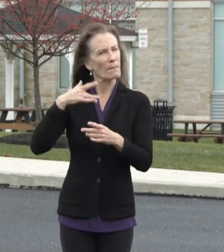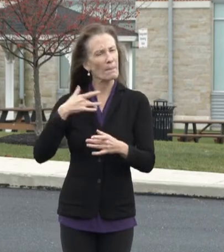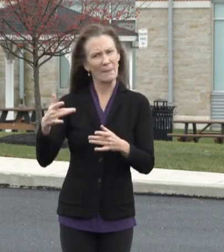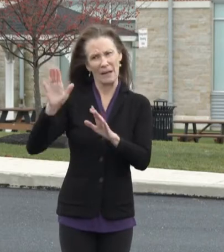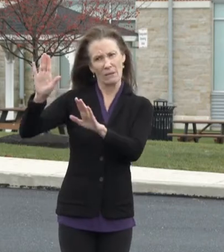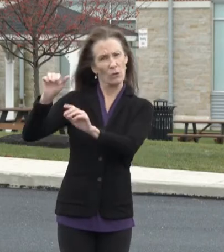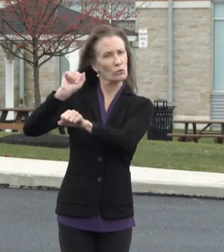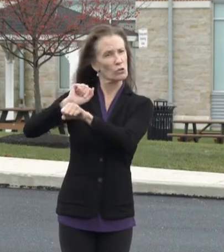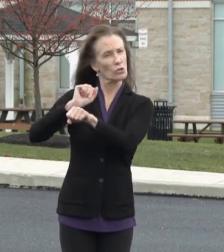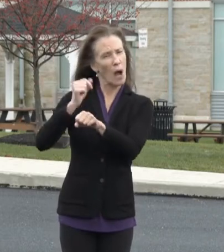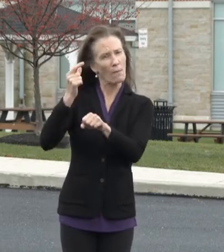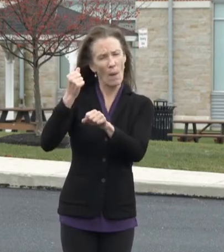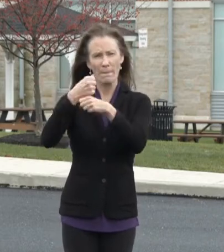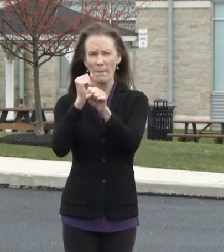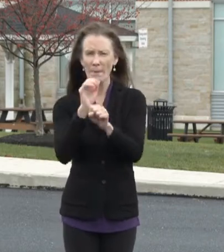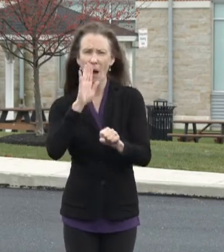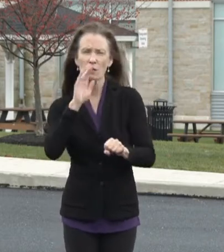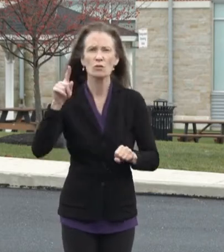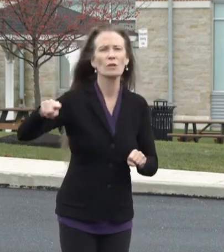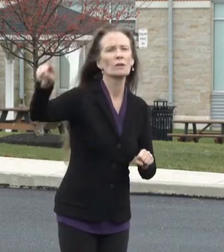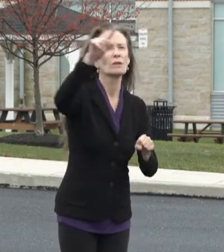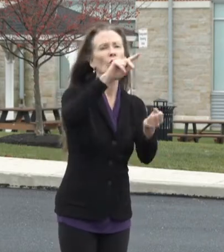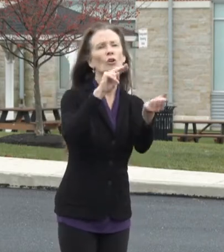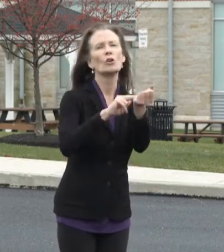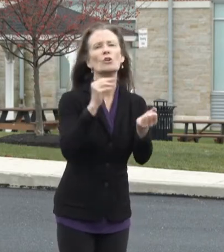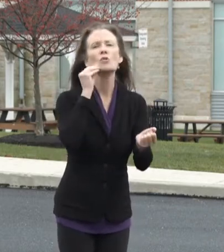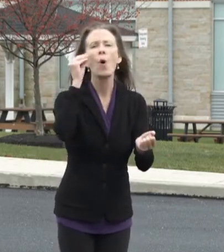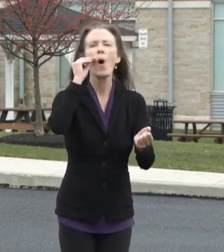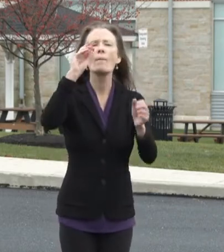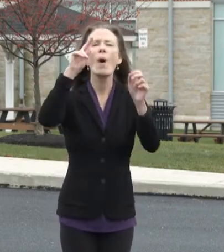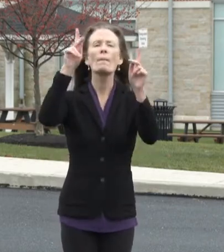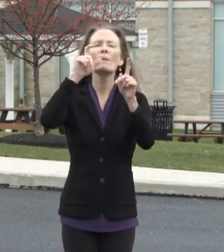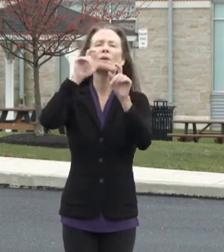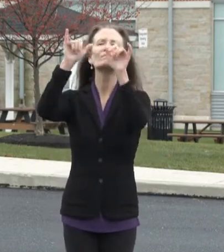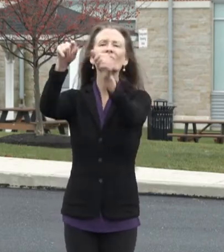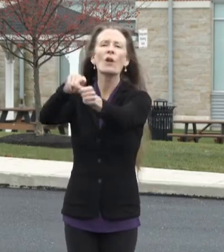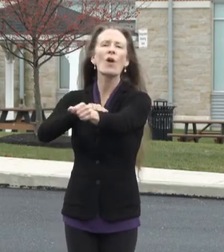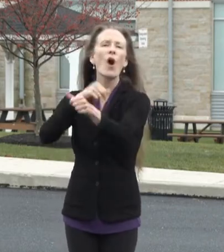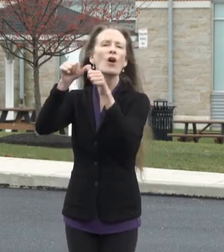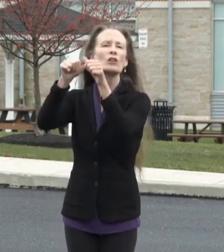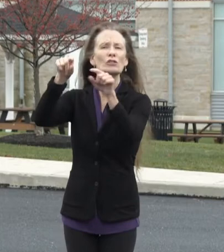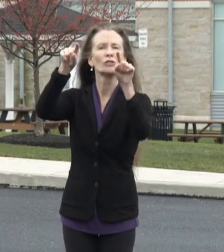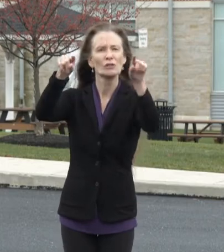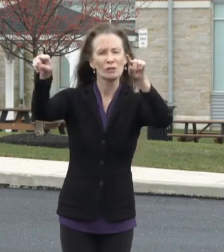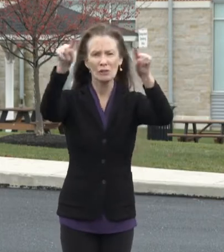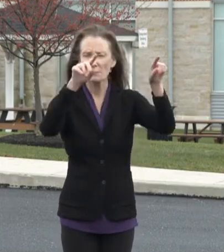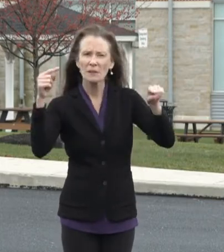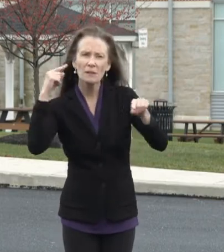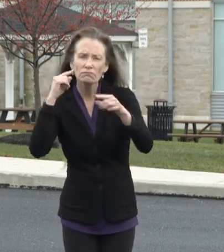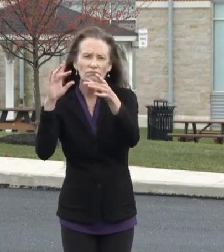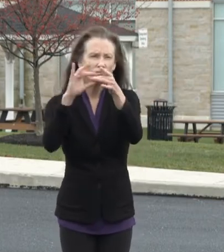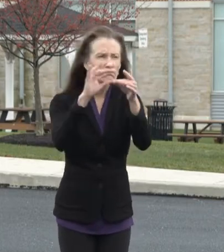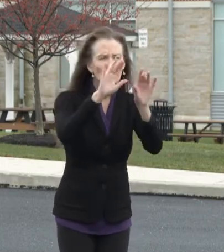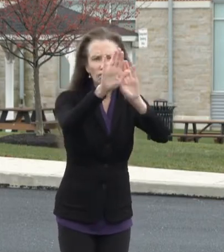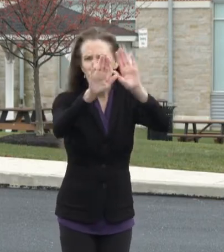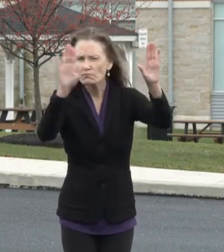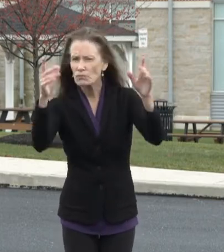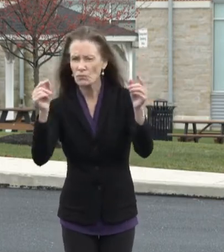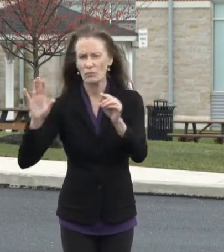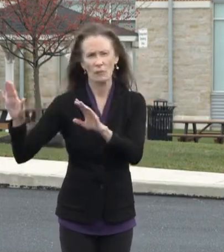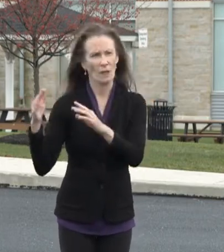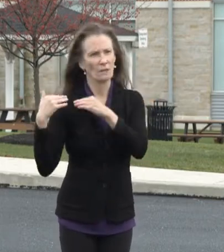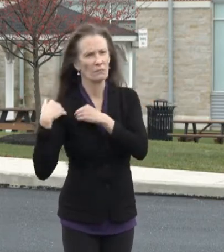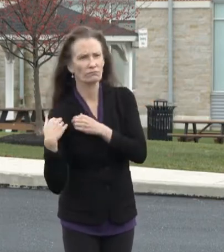care facilities and their loved ones, as well as those at home, are heard, and that the safety of older adults is